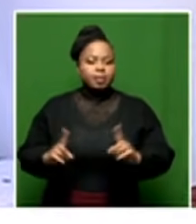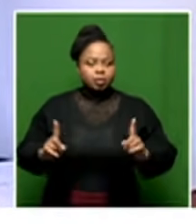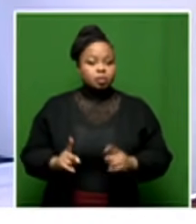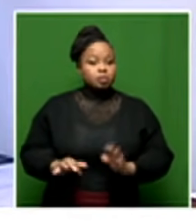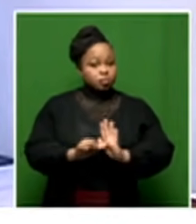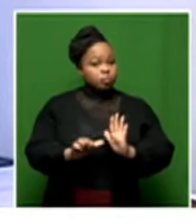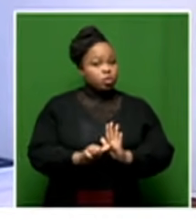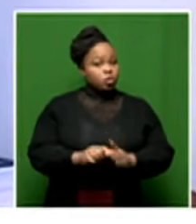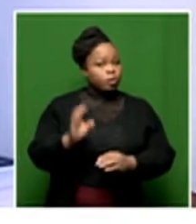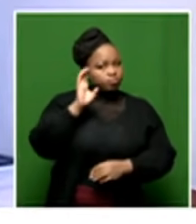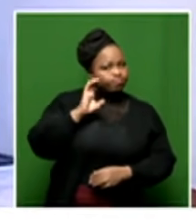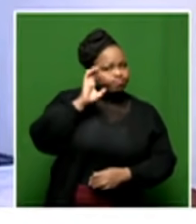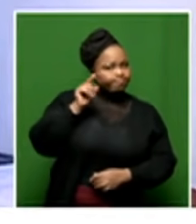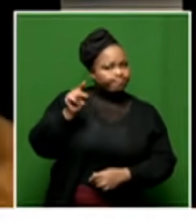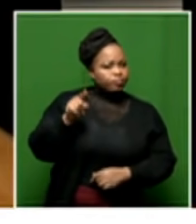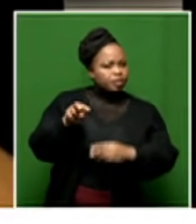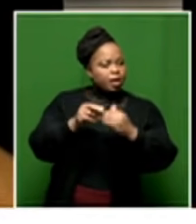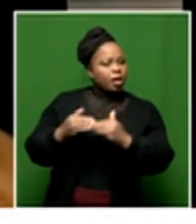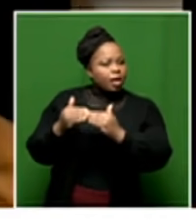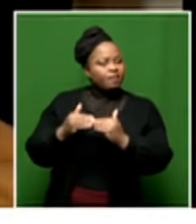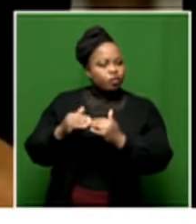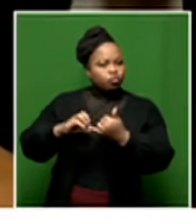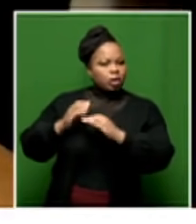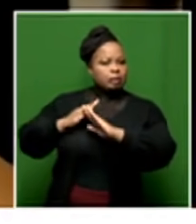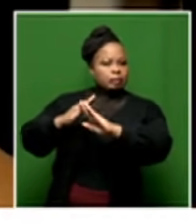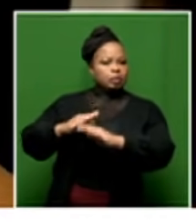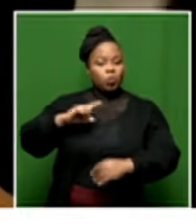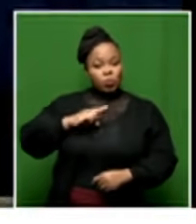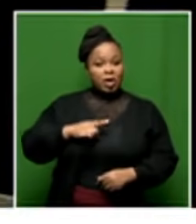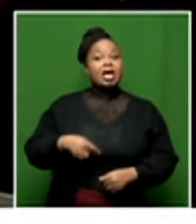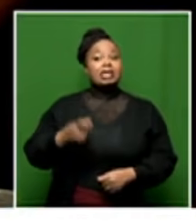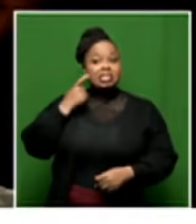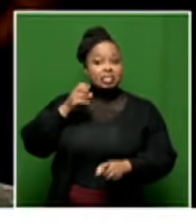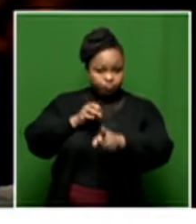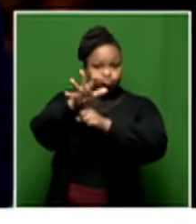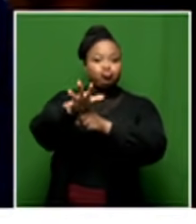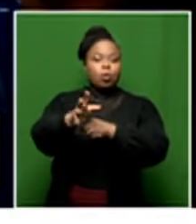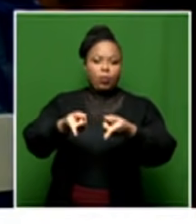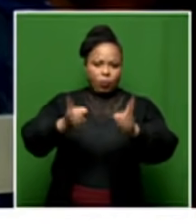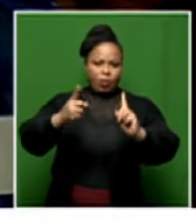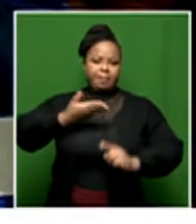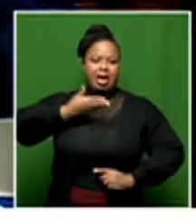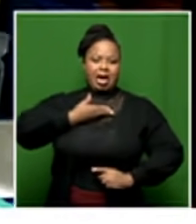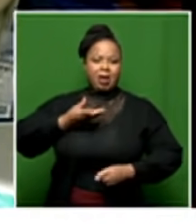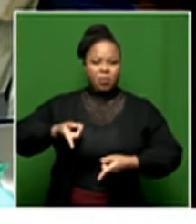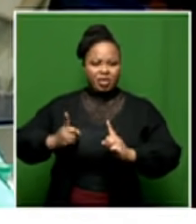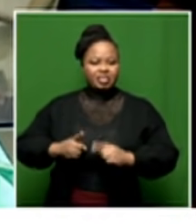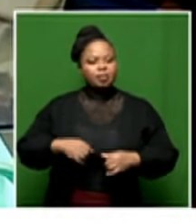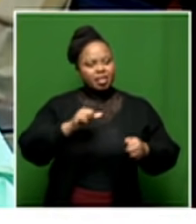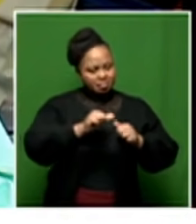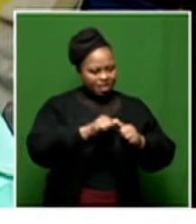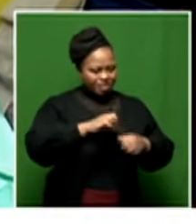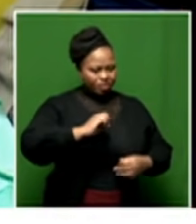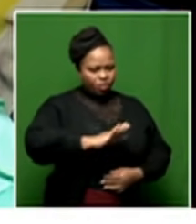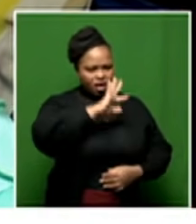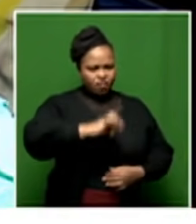to keep an eye on those particular strains because they are and look to be more transmissible than the current strain that is dominant in South